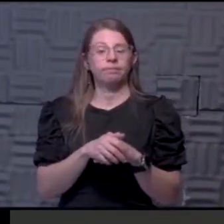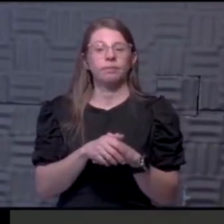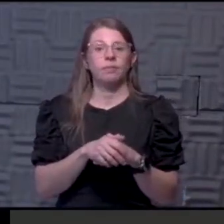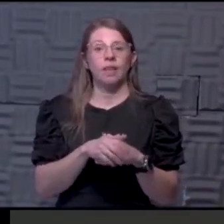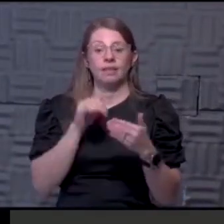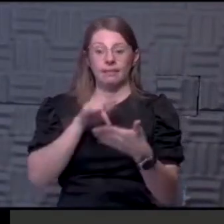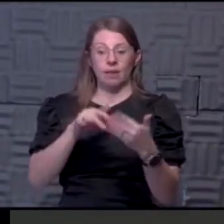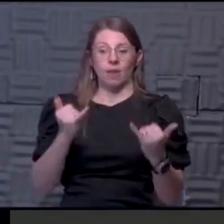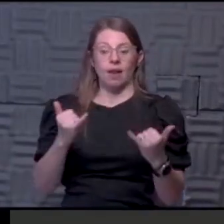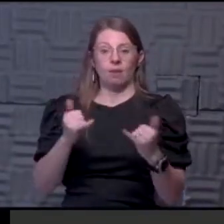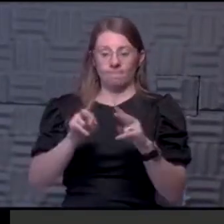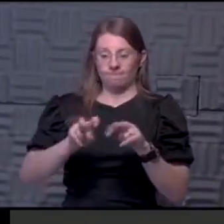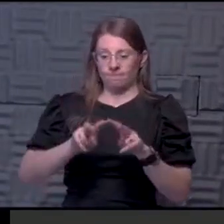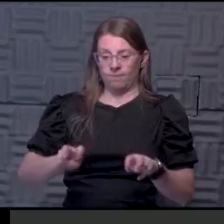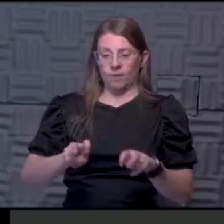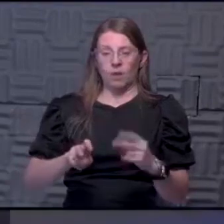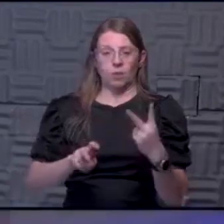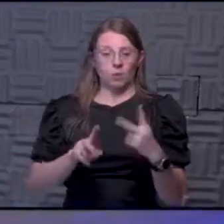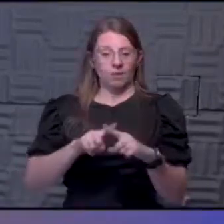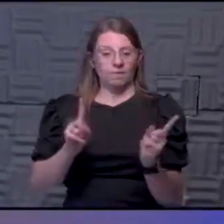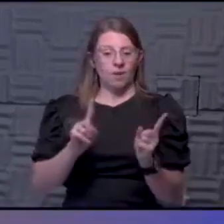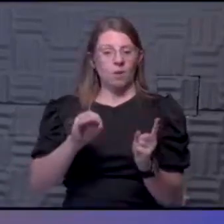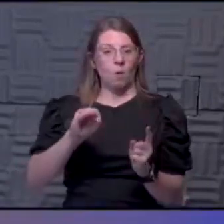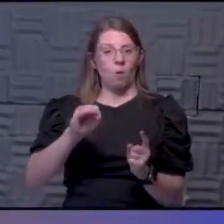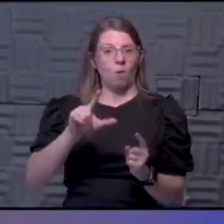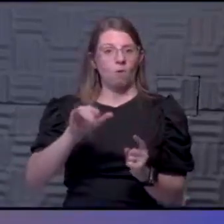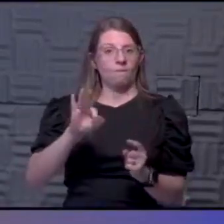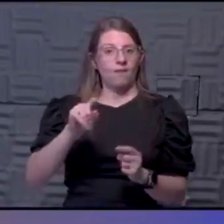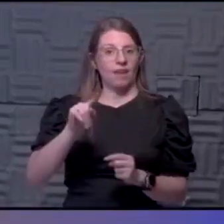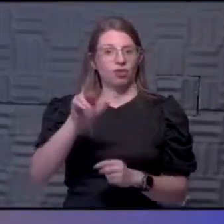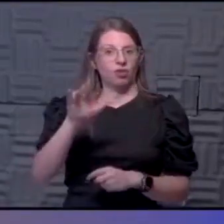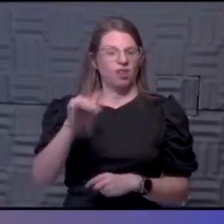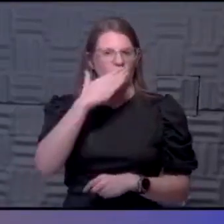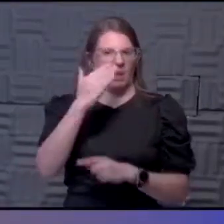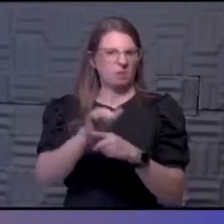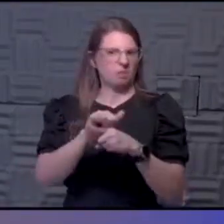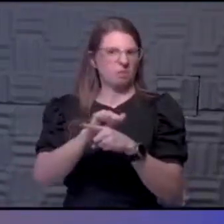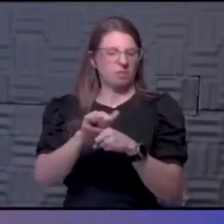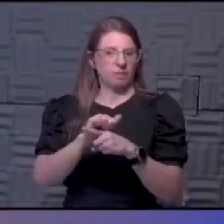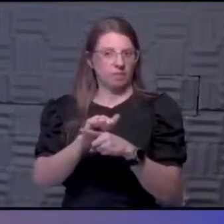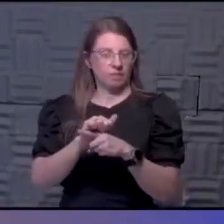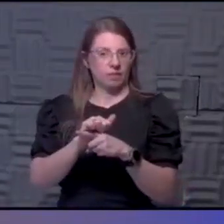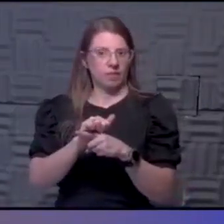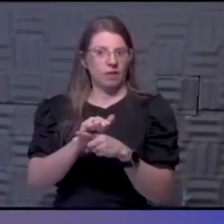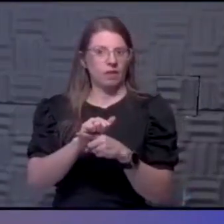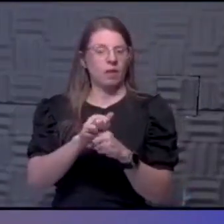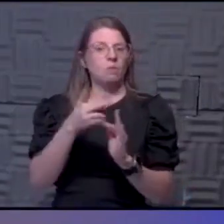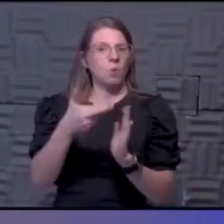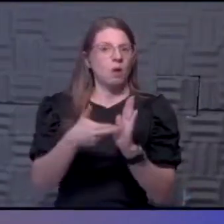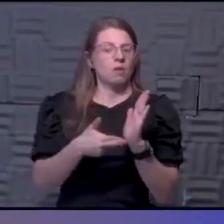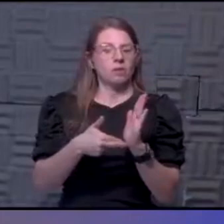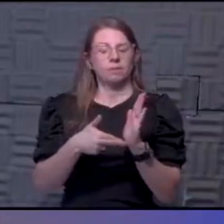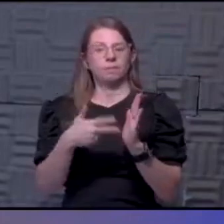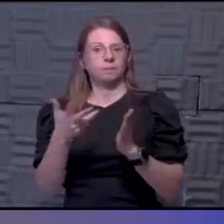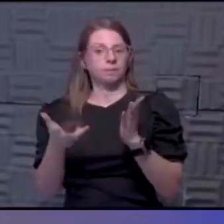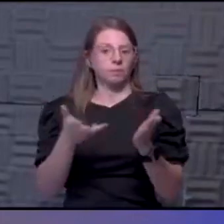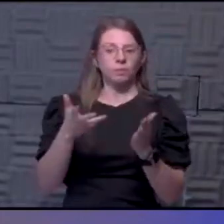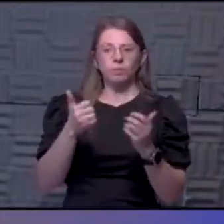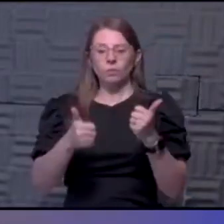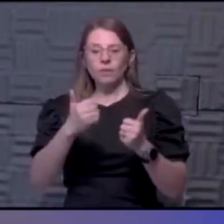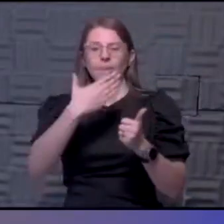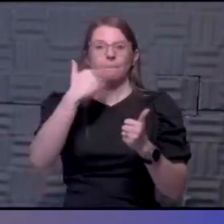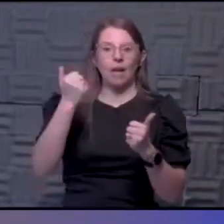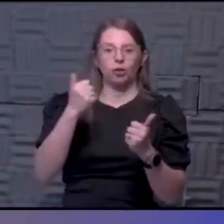we're investigating 2 different of those olfactory training or smell retraining protocols to see which is